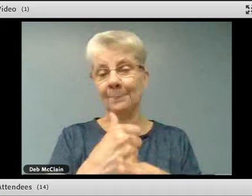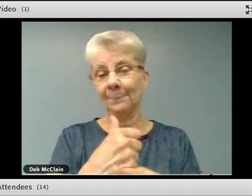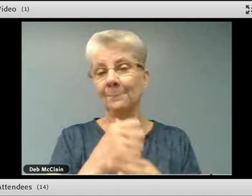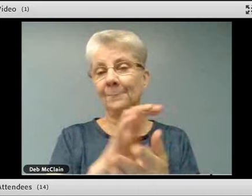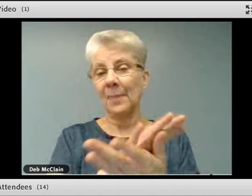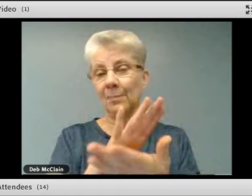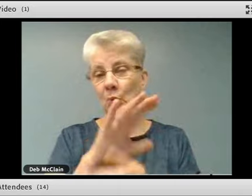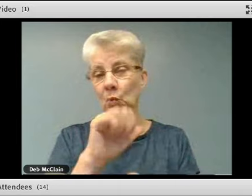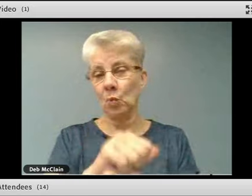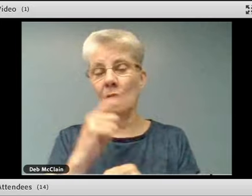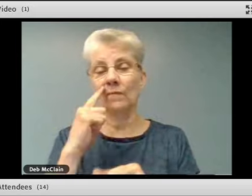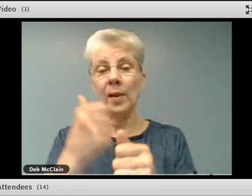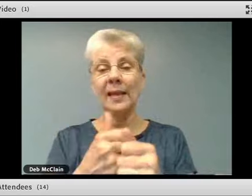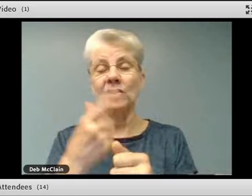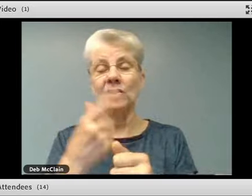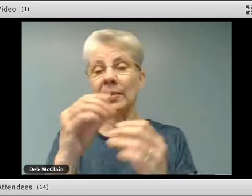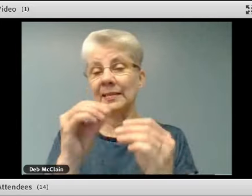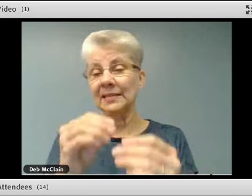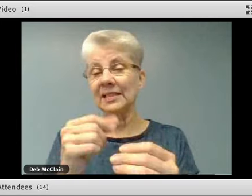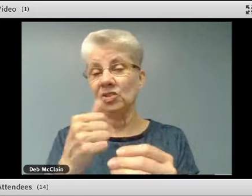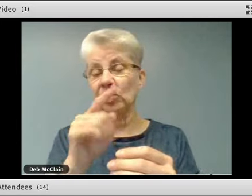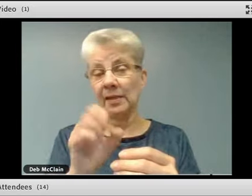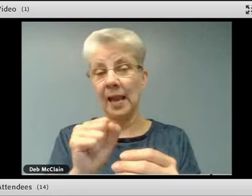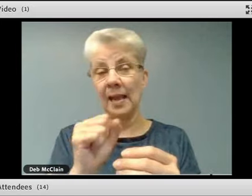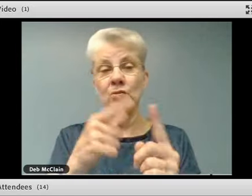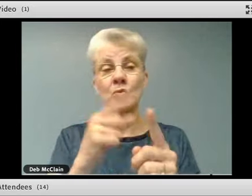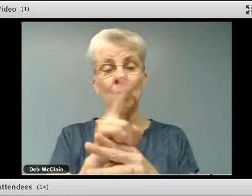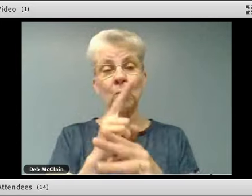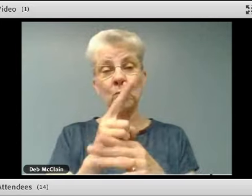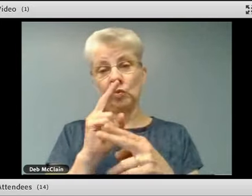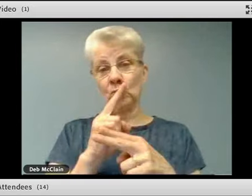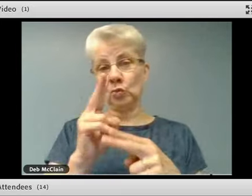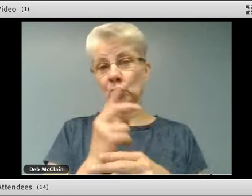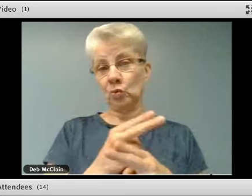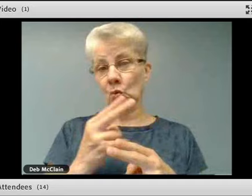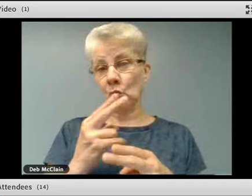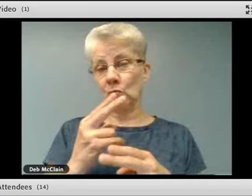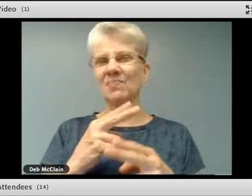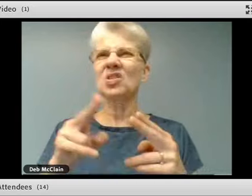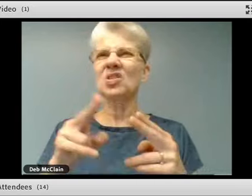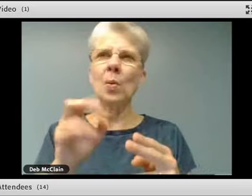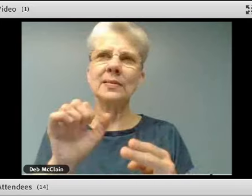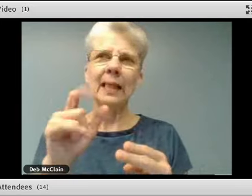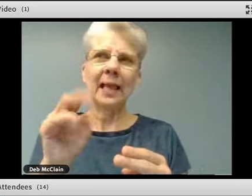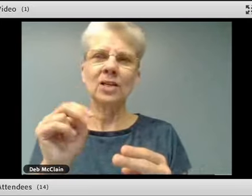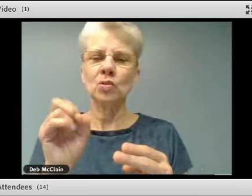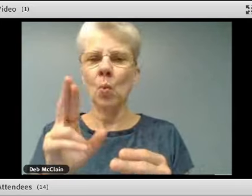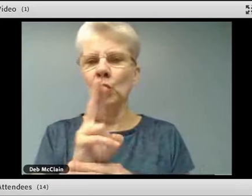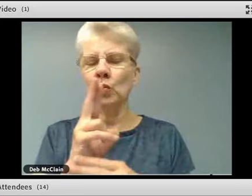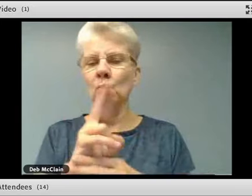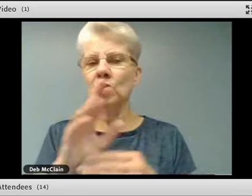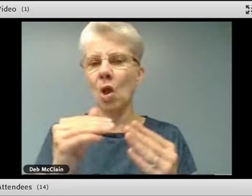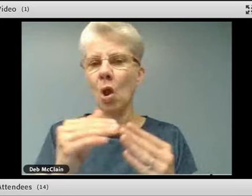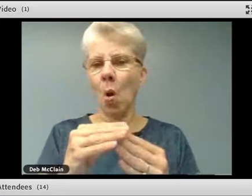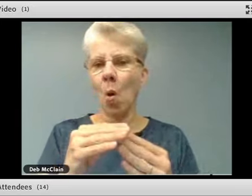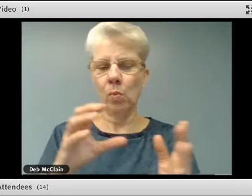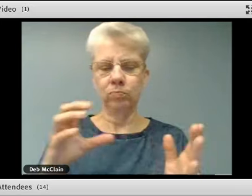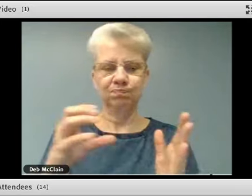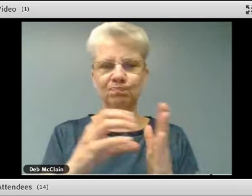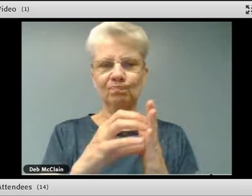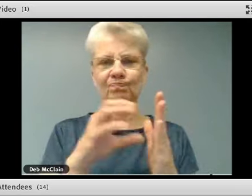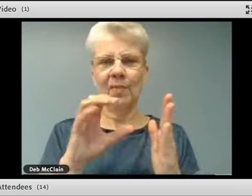guides. To use a short selection, or you can use the whole excerpt. So this is an